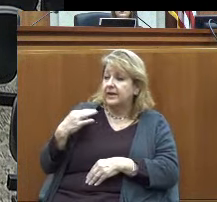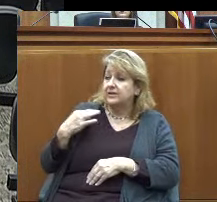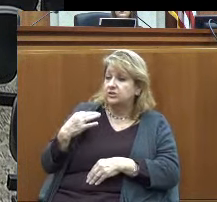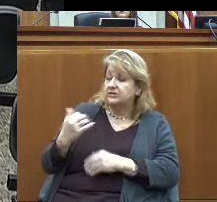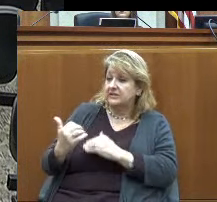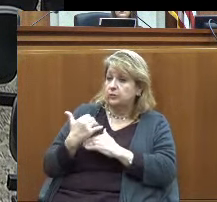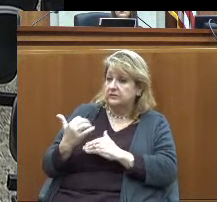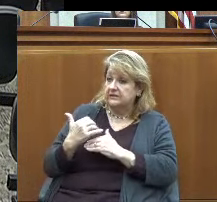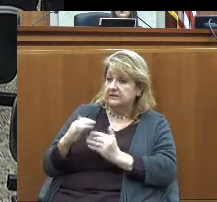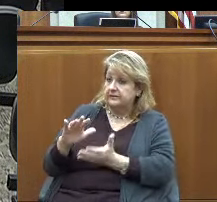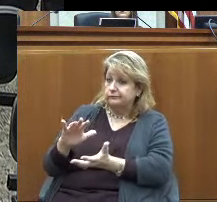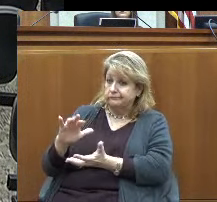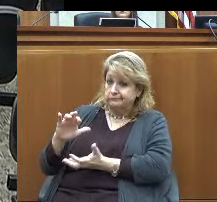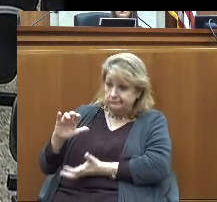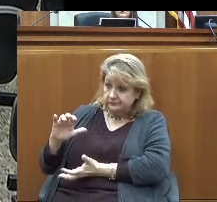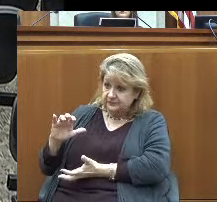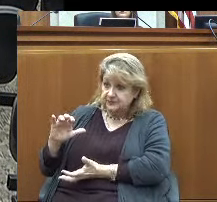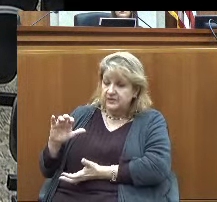that are coming in.